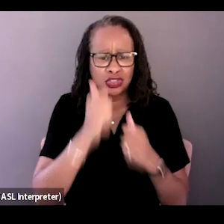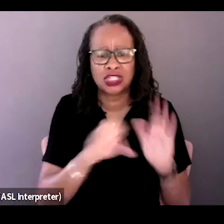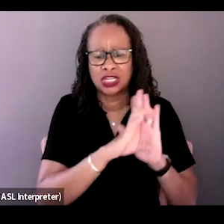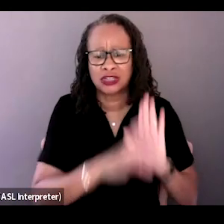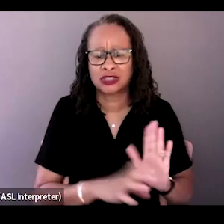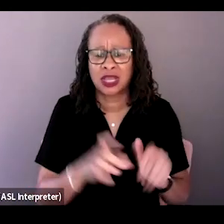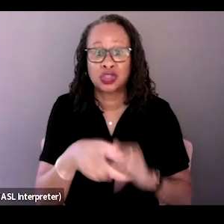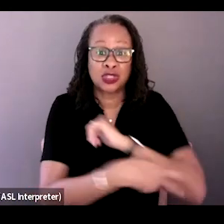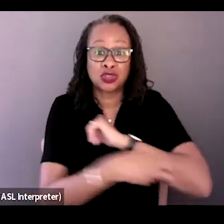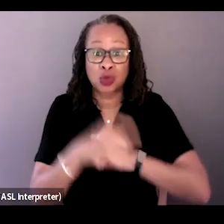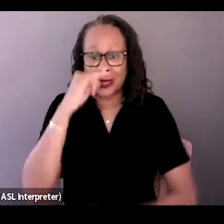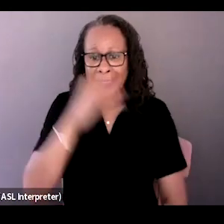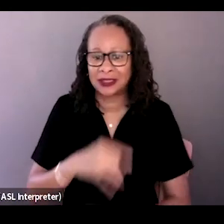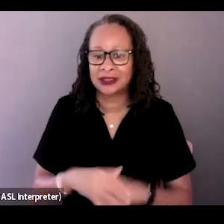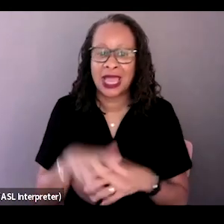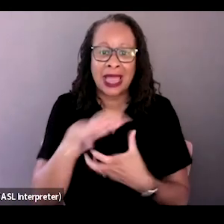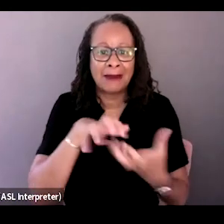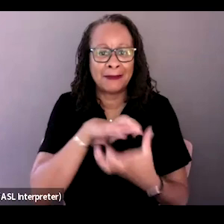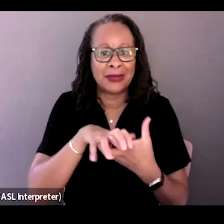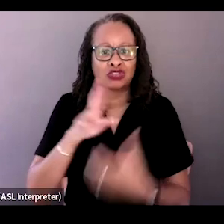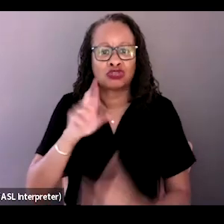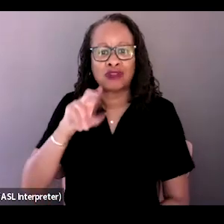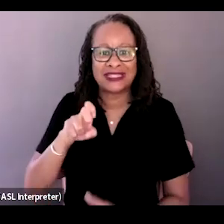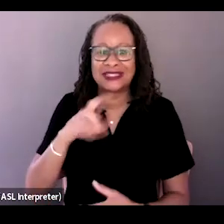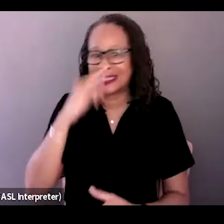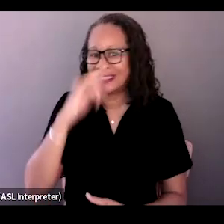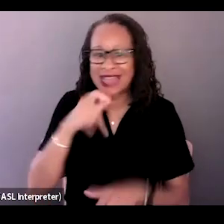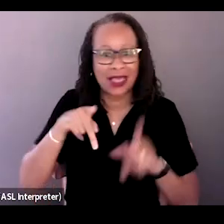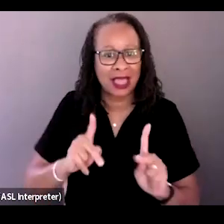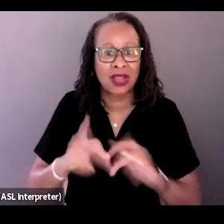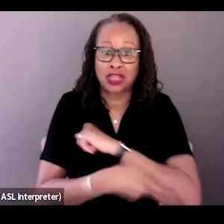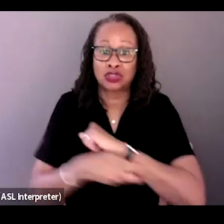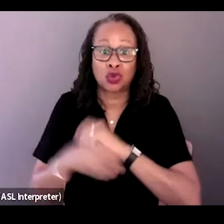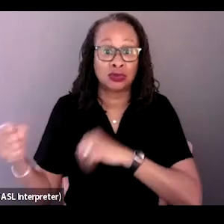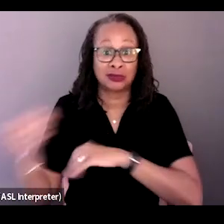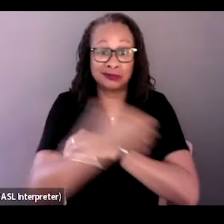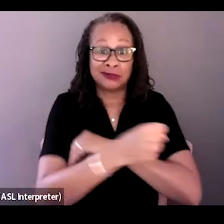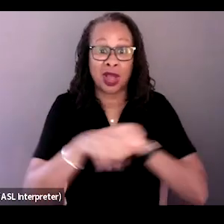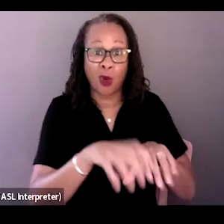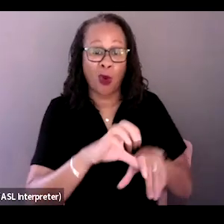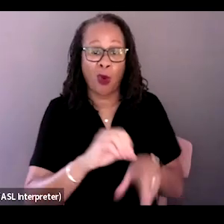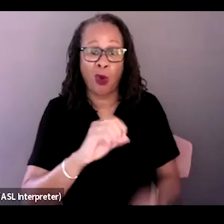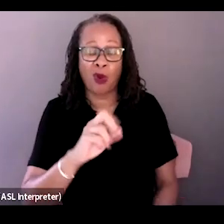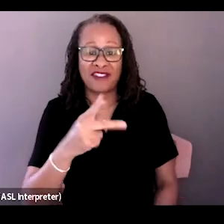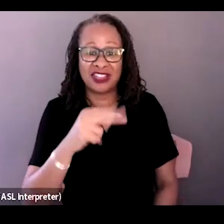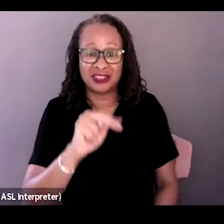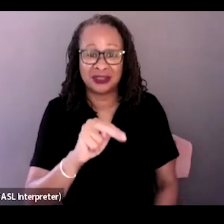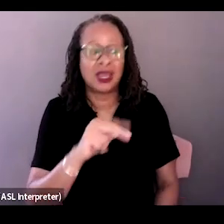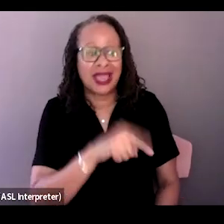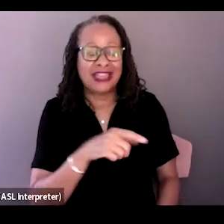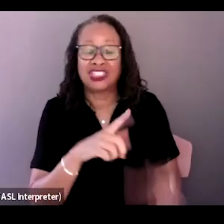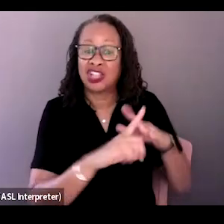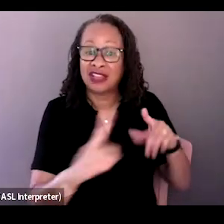kid. Like a métis, a mixed race kid, was not allowed, right? So they were stolen and put in orphanages. She fled when she was 16, arrived in